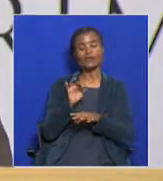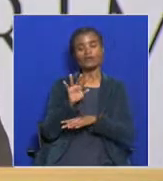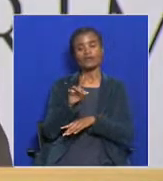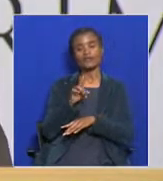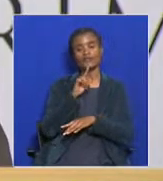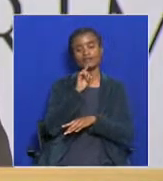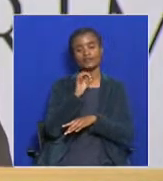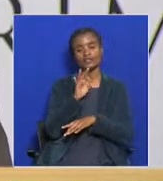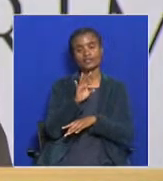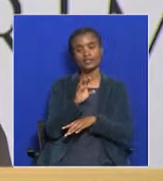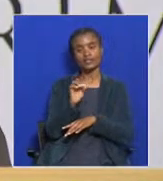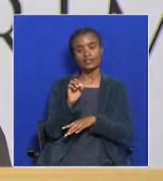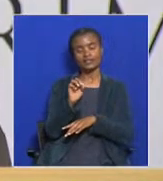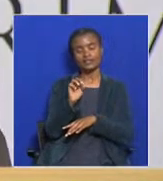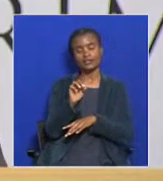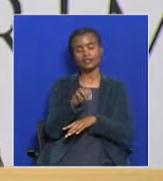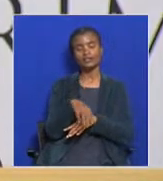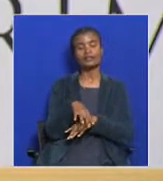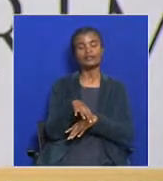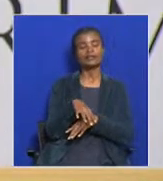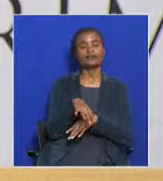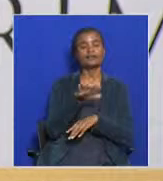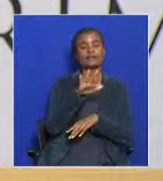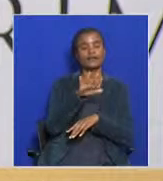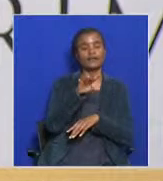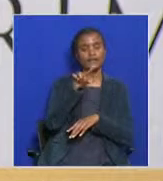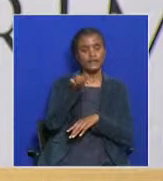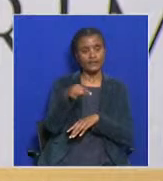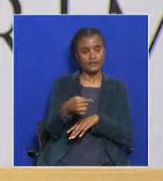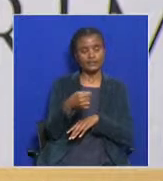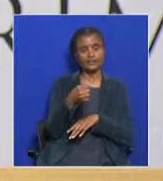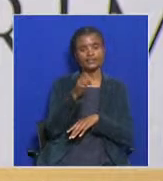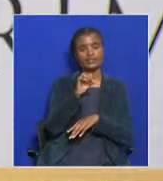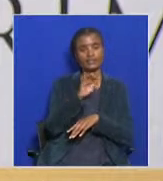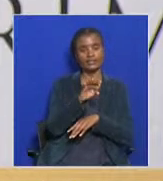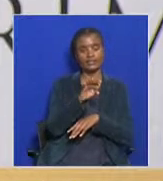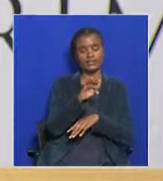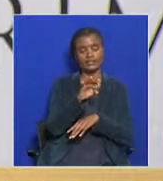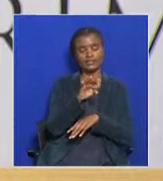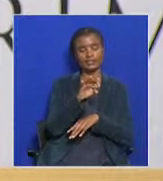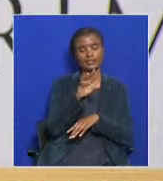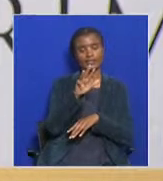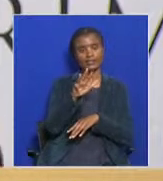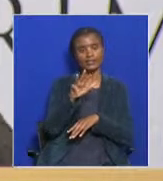5,395 50-kilogram bags, which confirmed what the packing